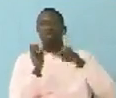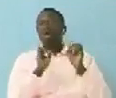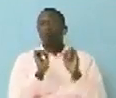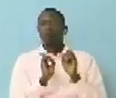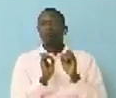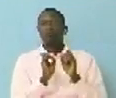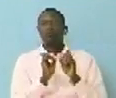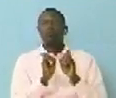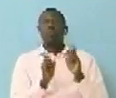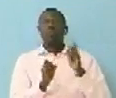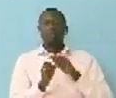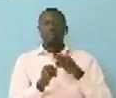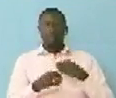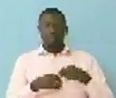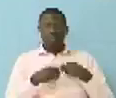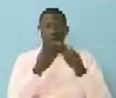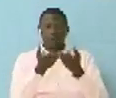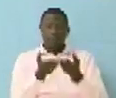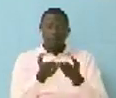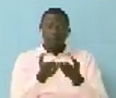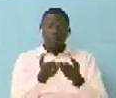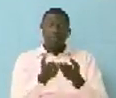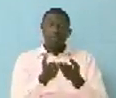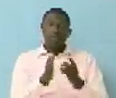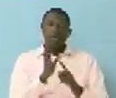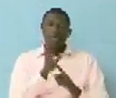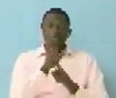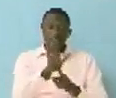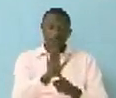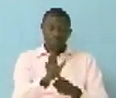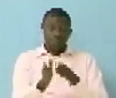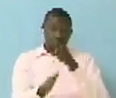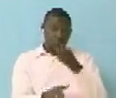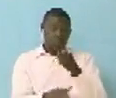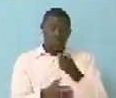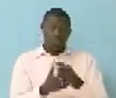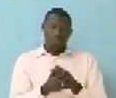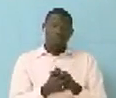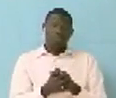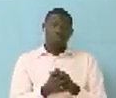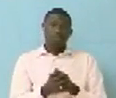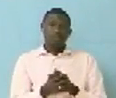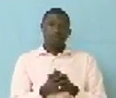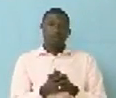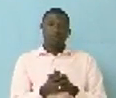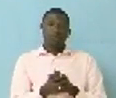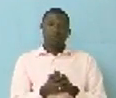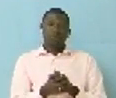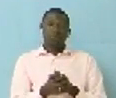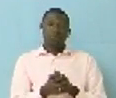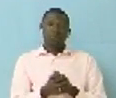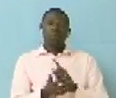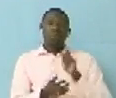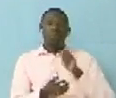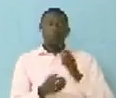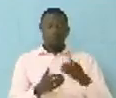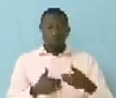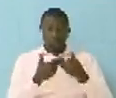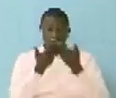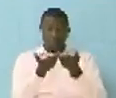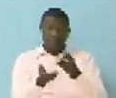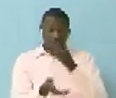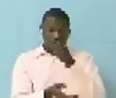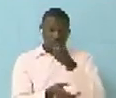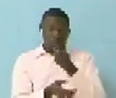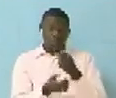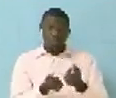What I am putting before you what I'm putting forward to you is that